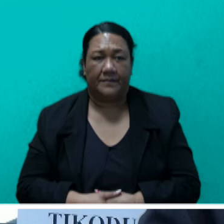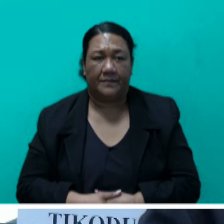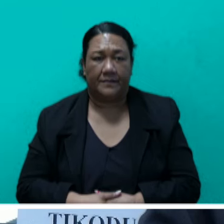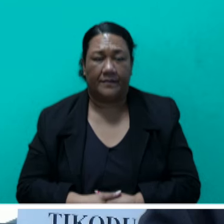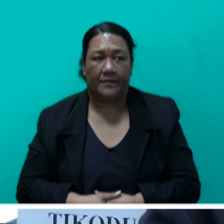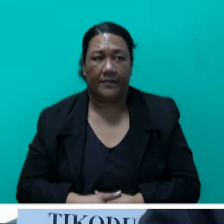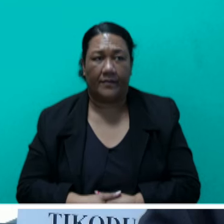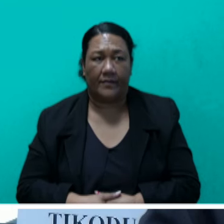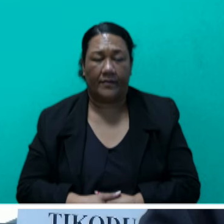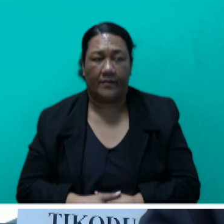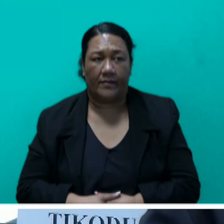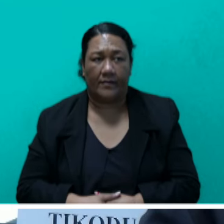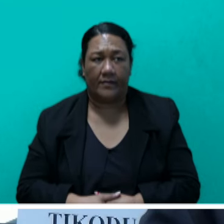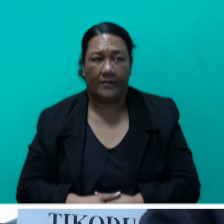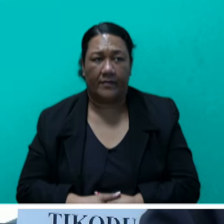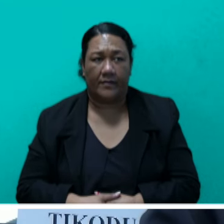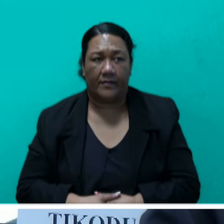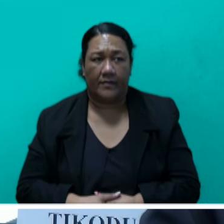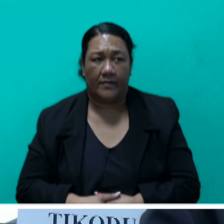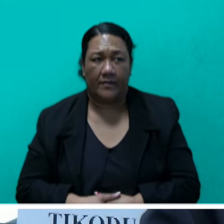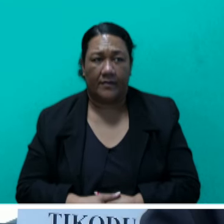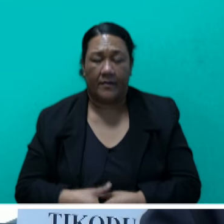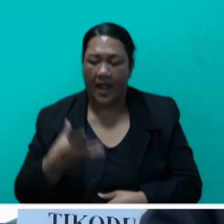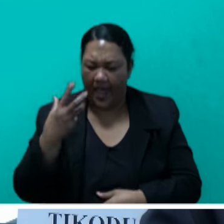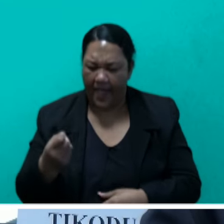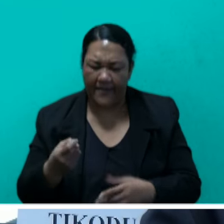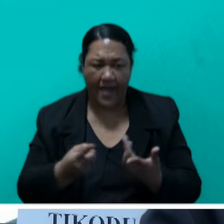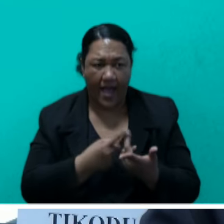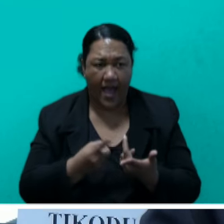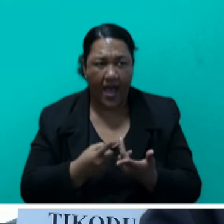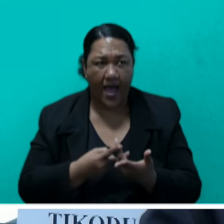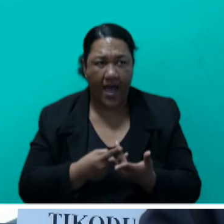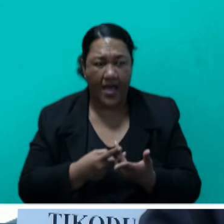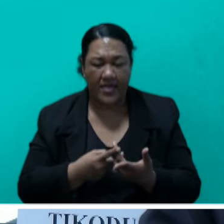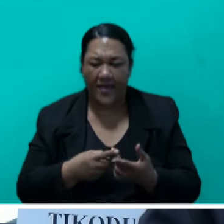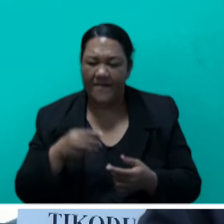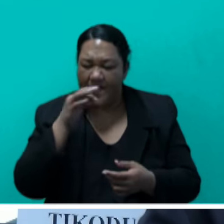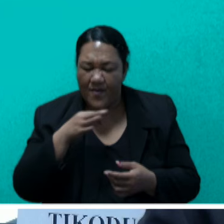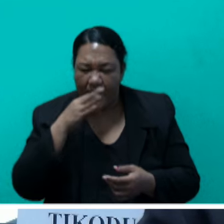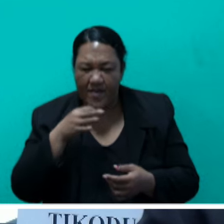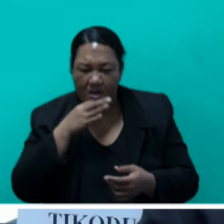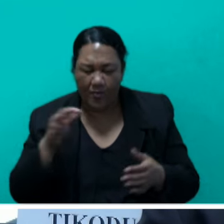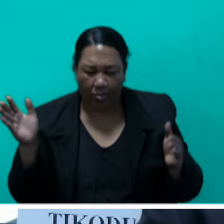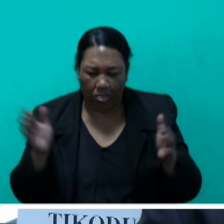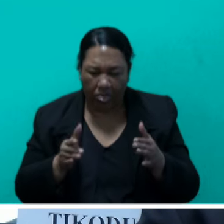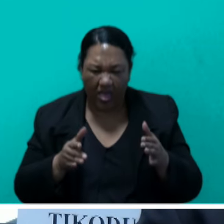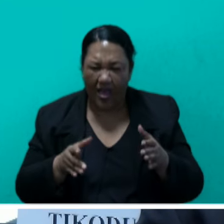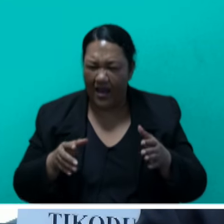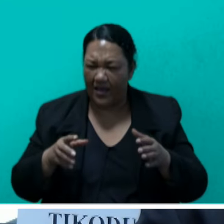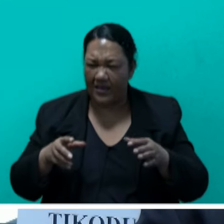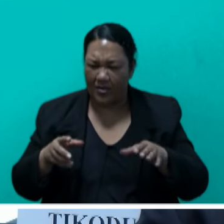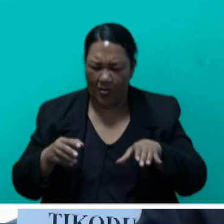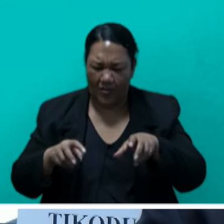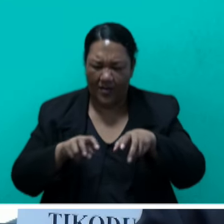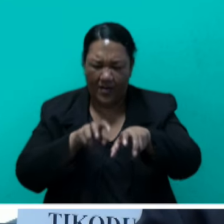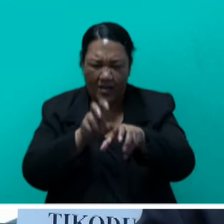barely operational, along with a shortage of rail cars, beams, all of which require significant funding